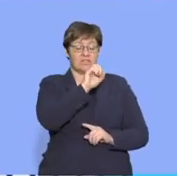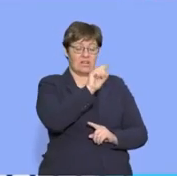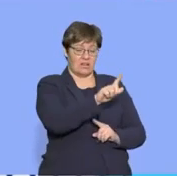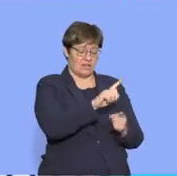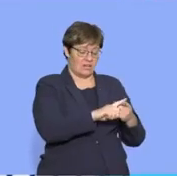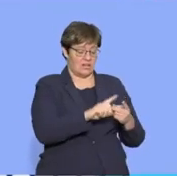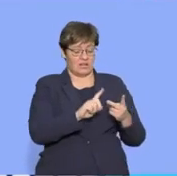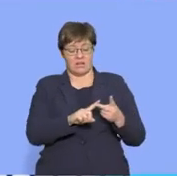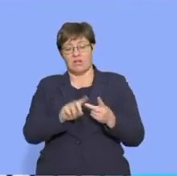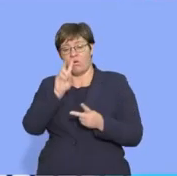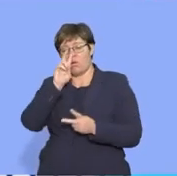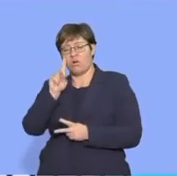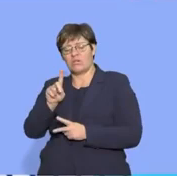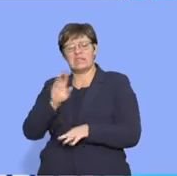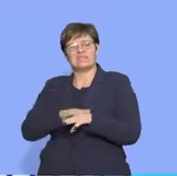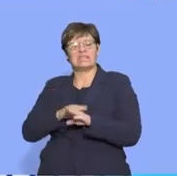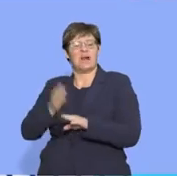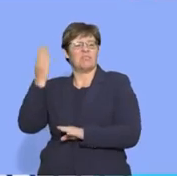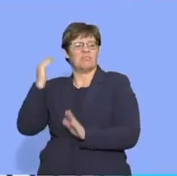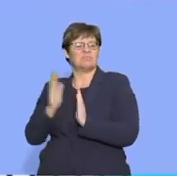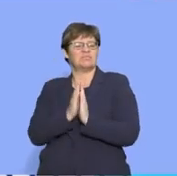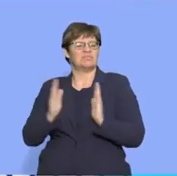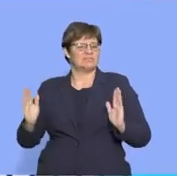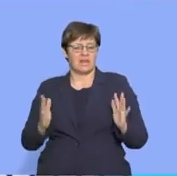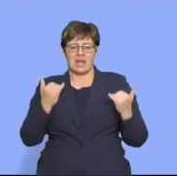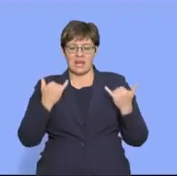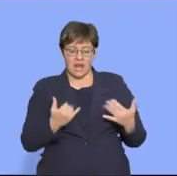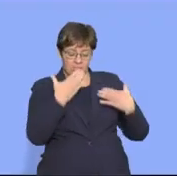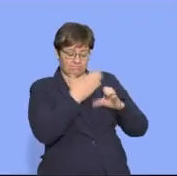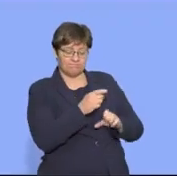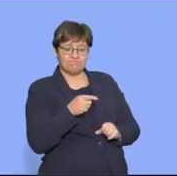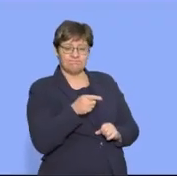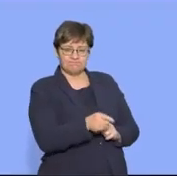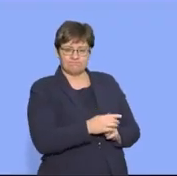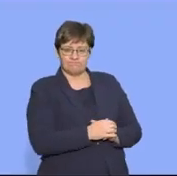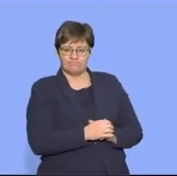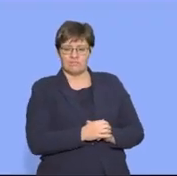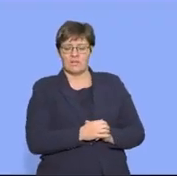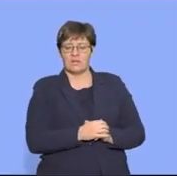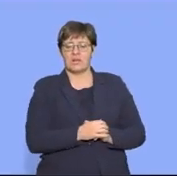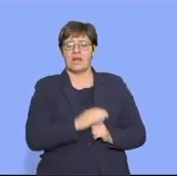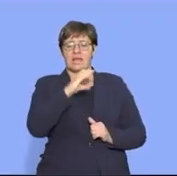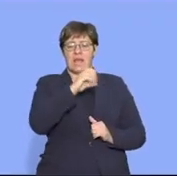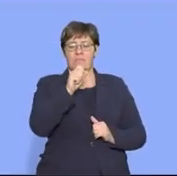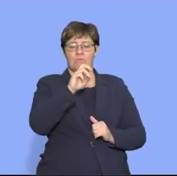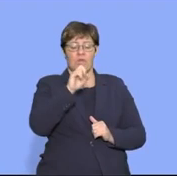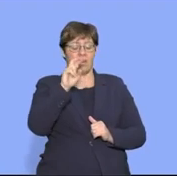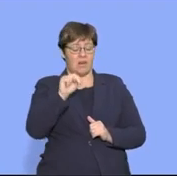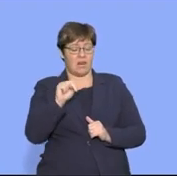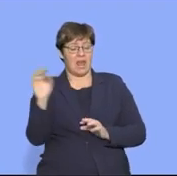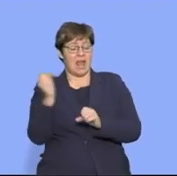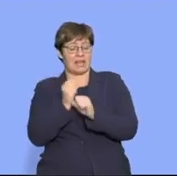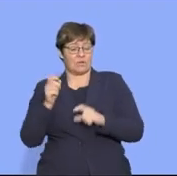for the section, we looked at fossils, we looked at the timeline of the history of the earth, and we're now going to be